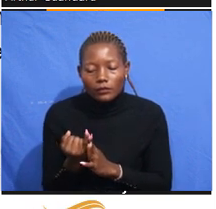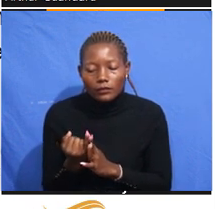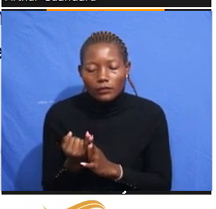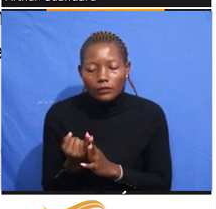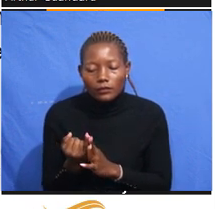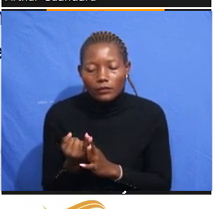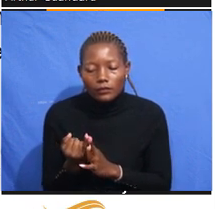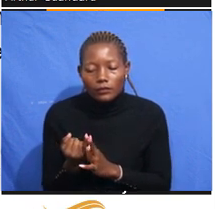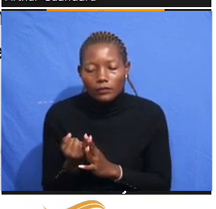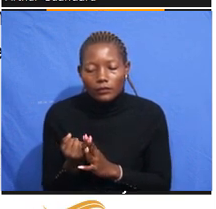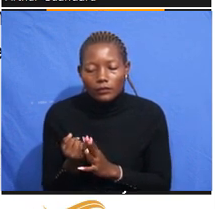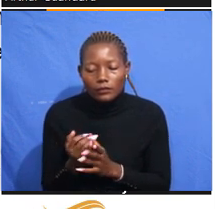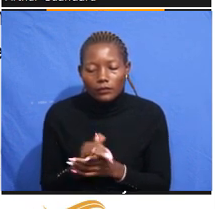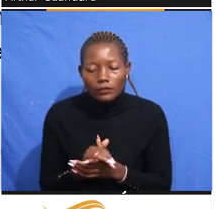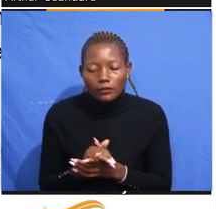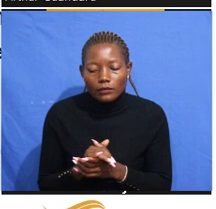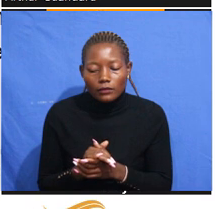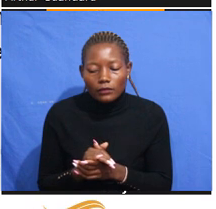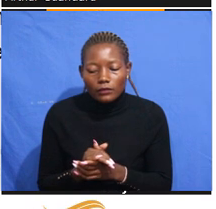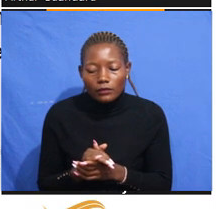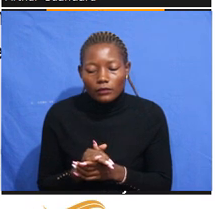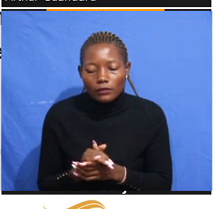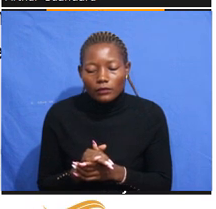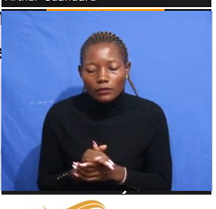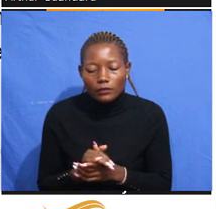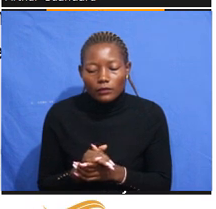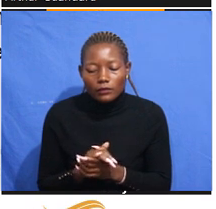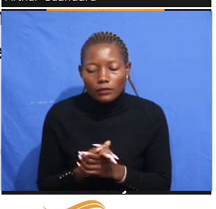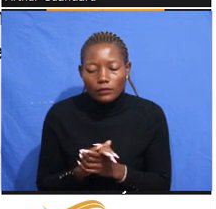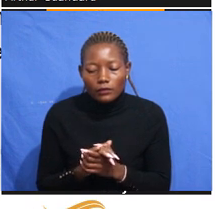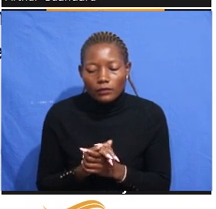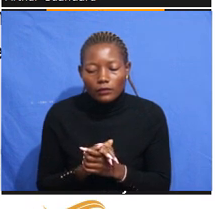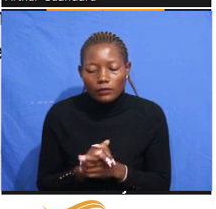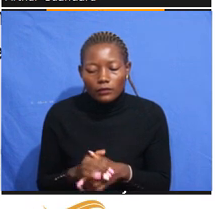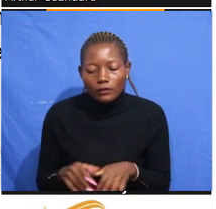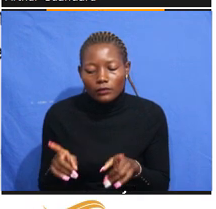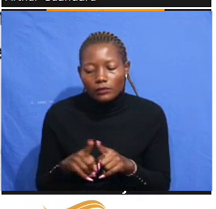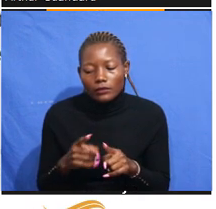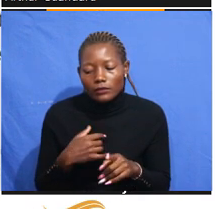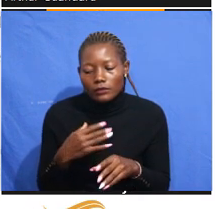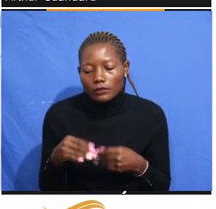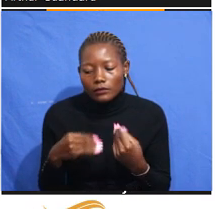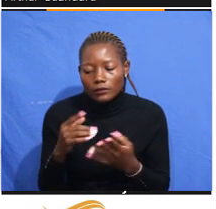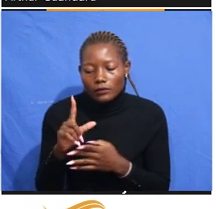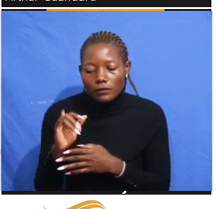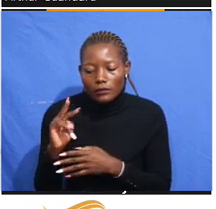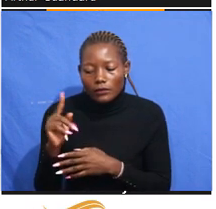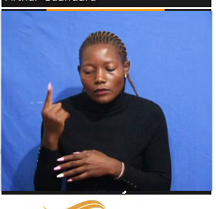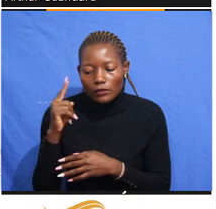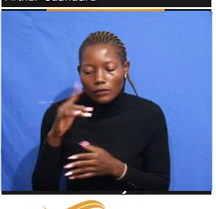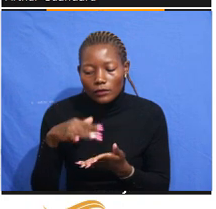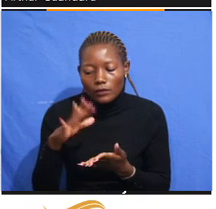allowing those lungs to go in strength. And I've also given a link there for further